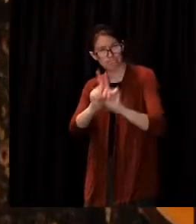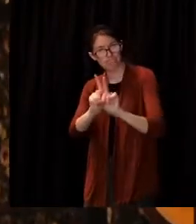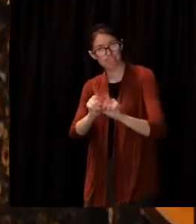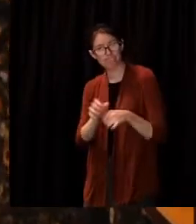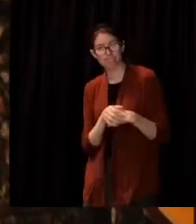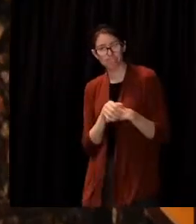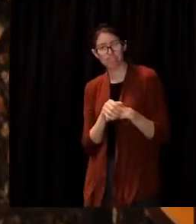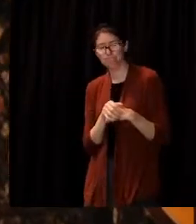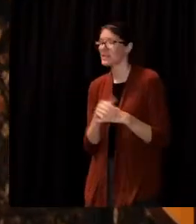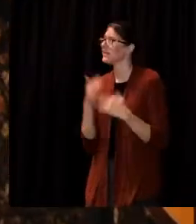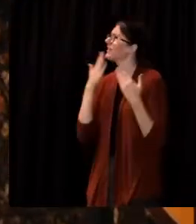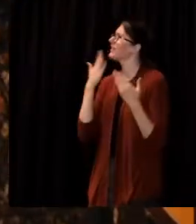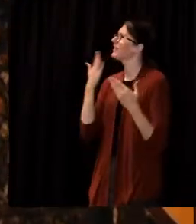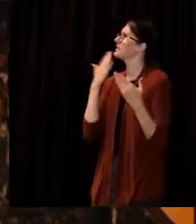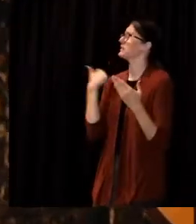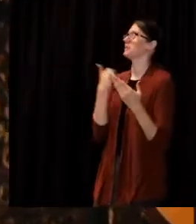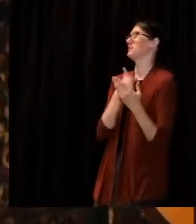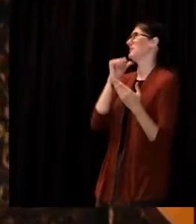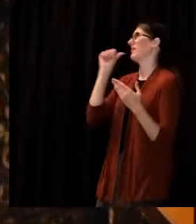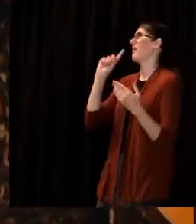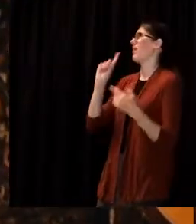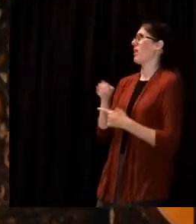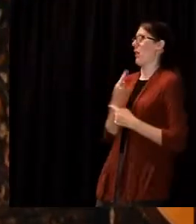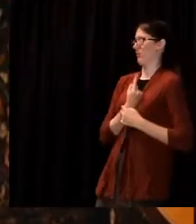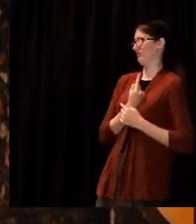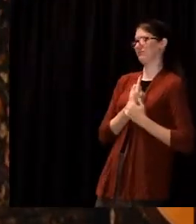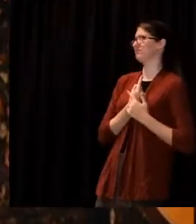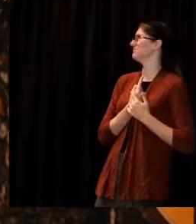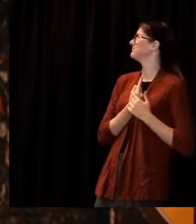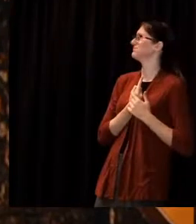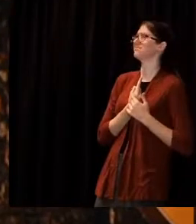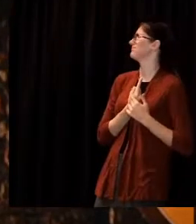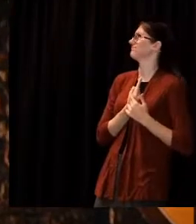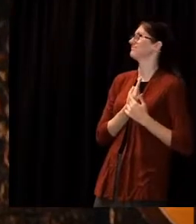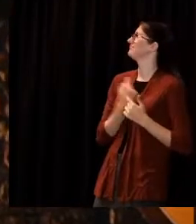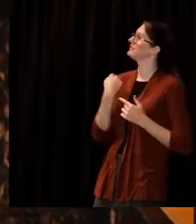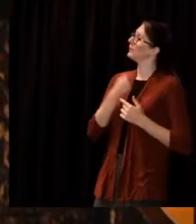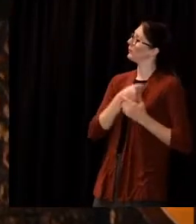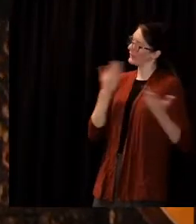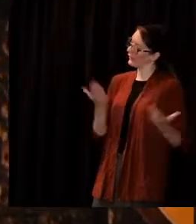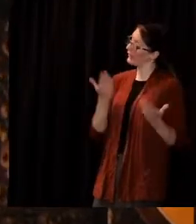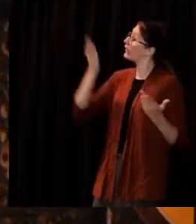Thank you. We are not alone. We are here, and you are